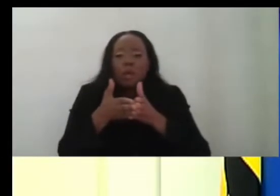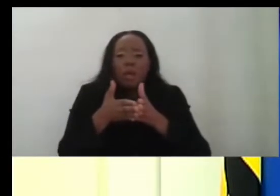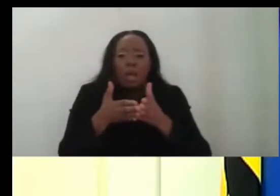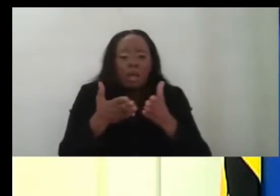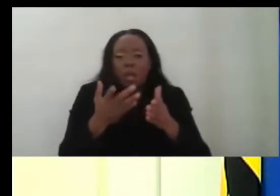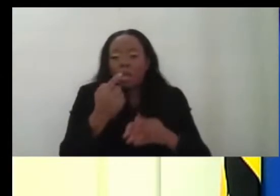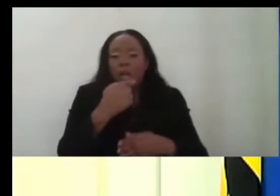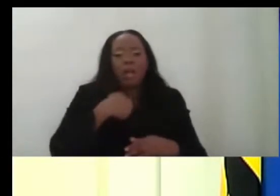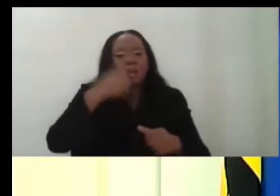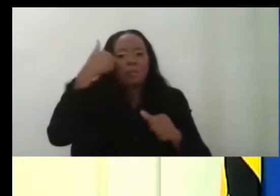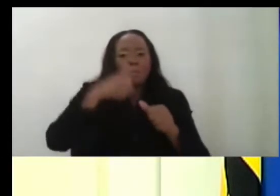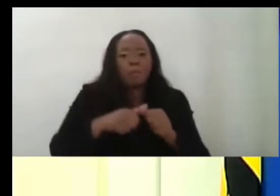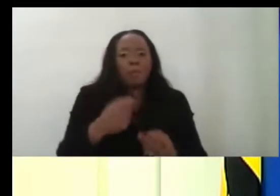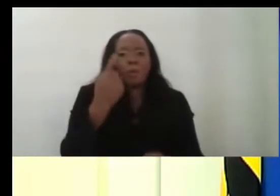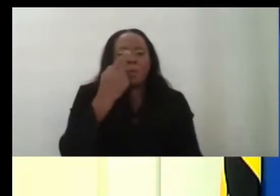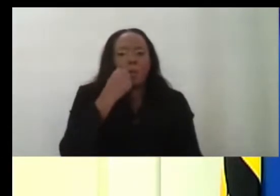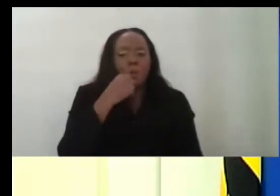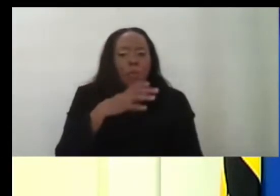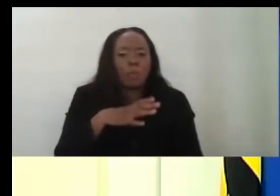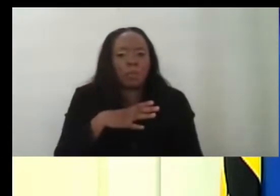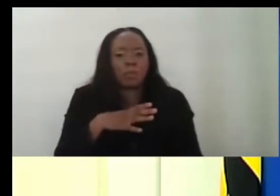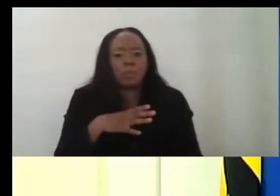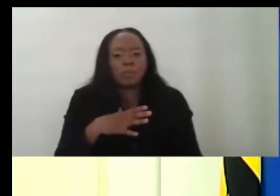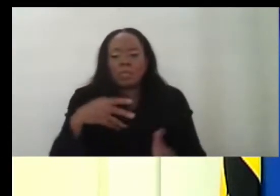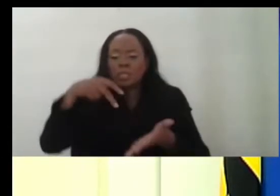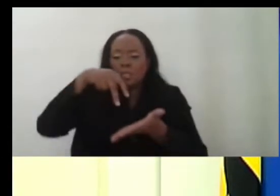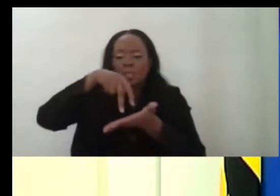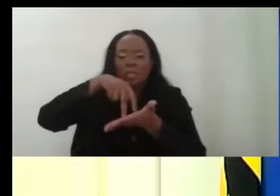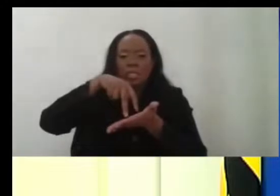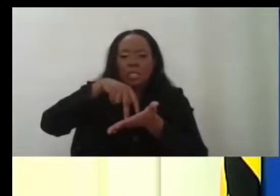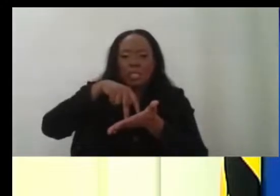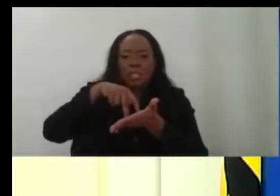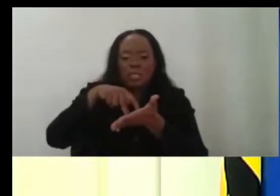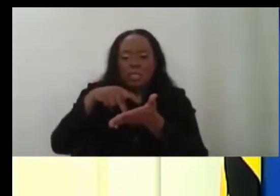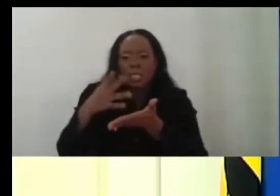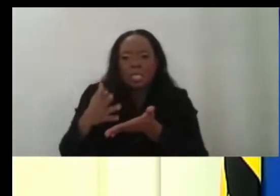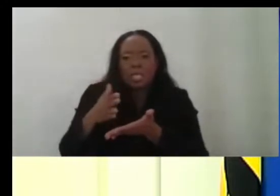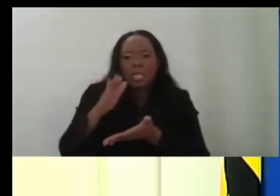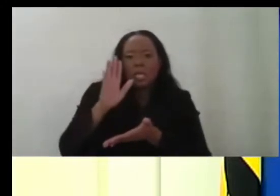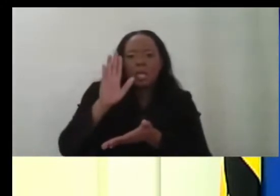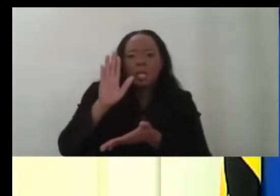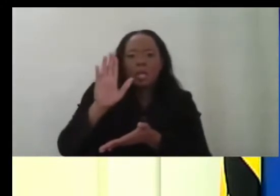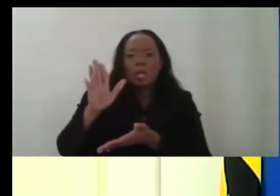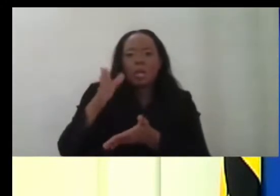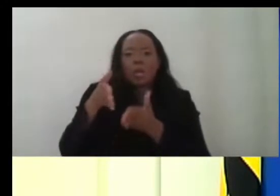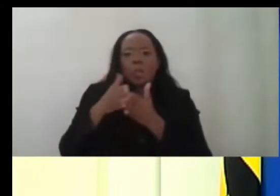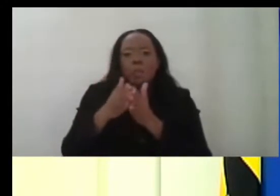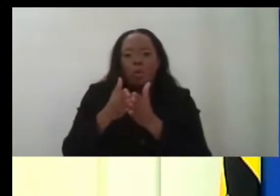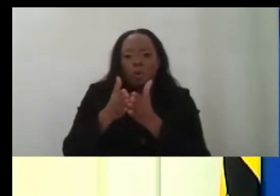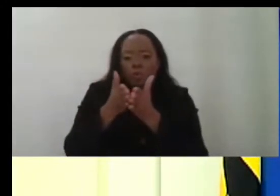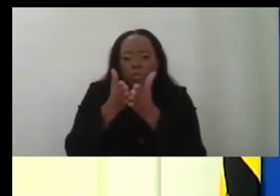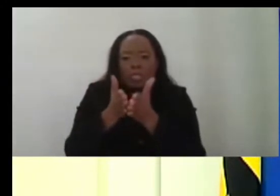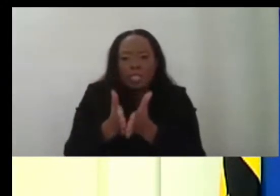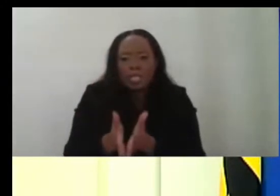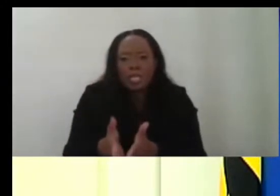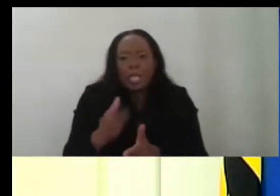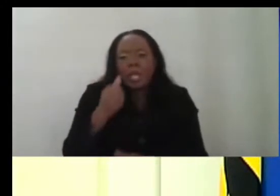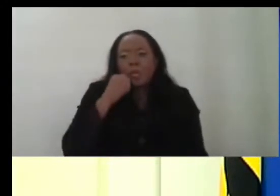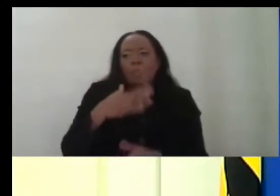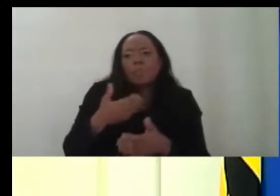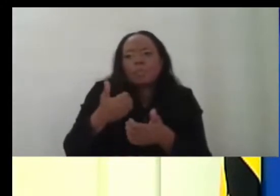standing on, she was a boat owner, and she was on the edge of the dock, and her boat was sinking, and she was trying to hold on to this boat with a rope.